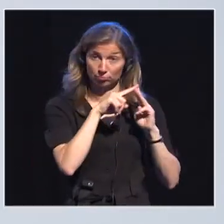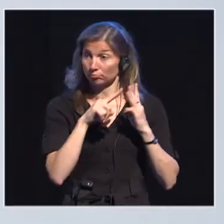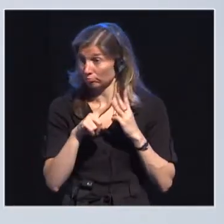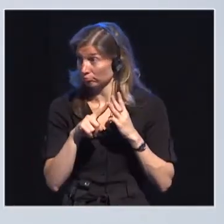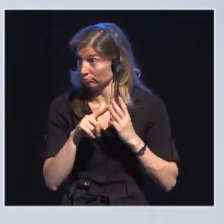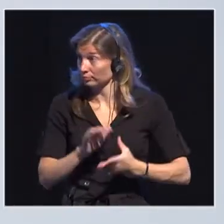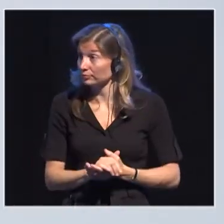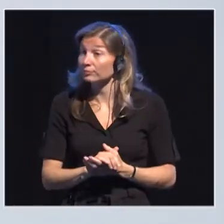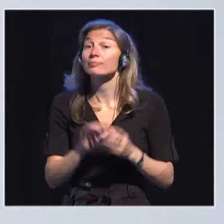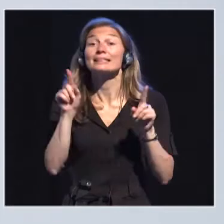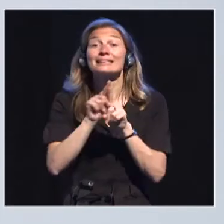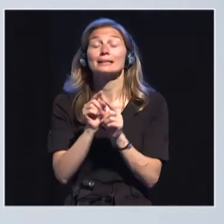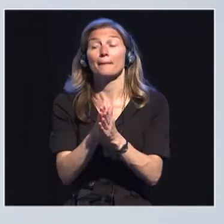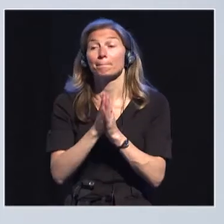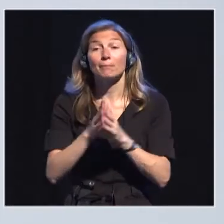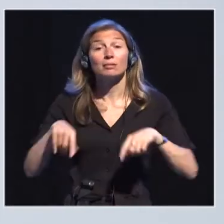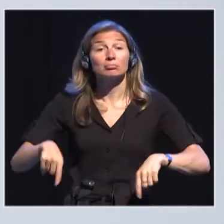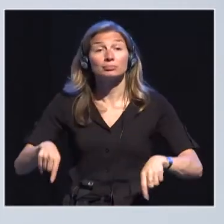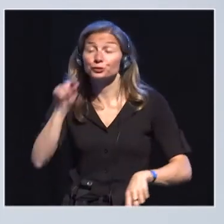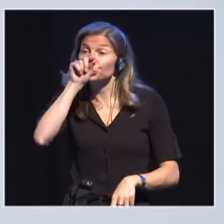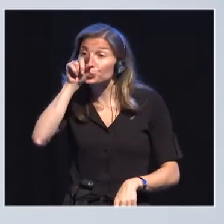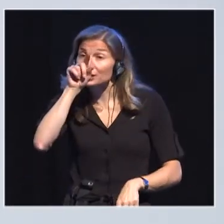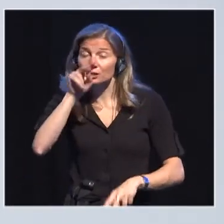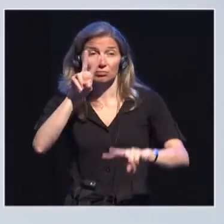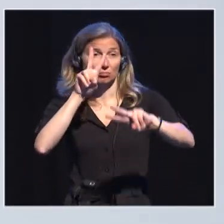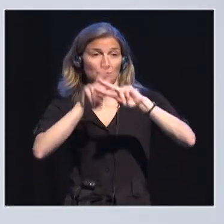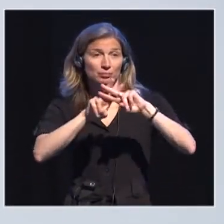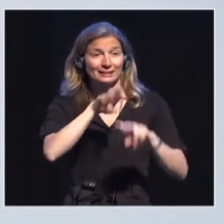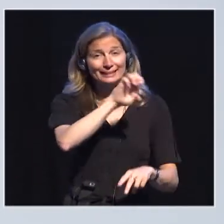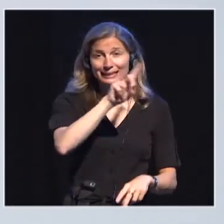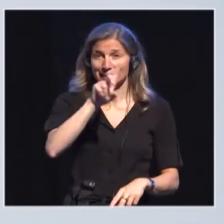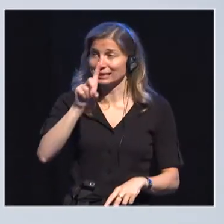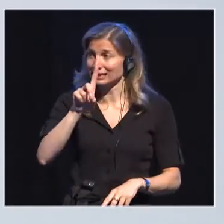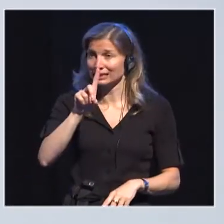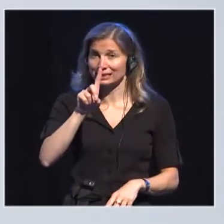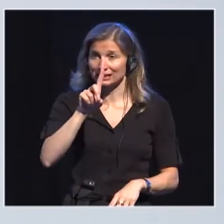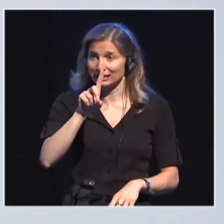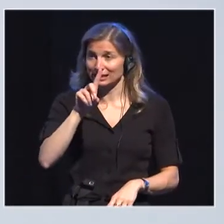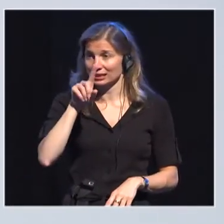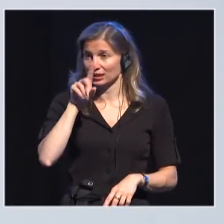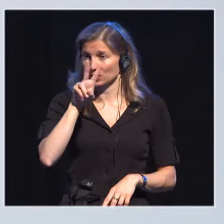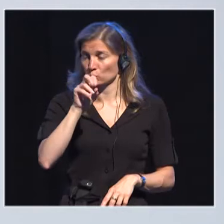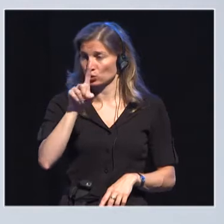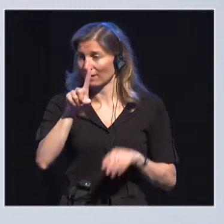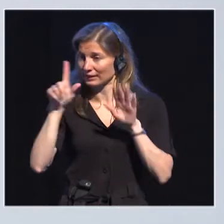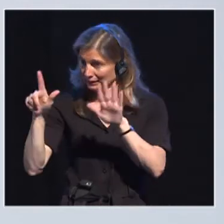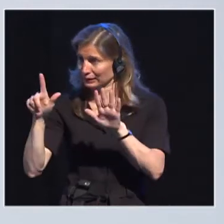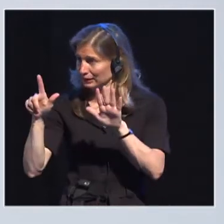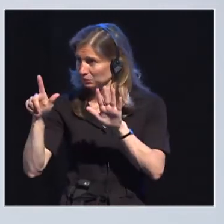you to tweet using the hashtag EDD17. And so I'll dive right in and introduce the